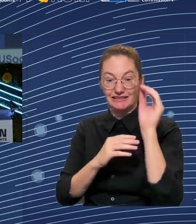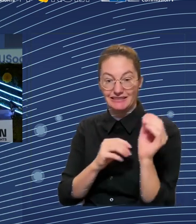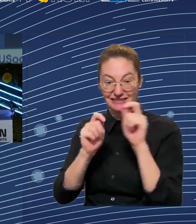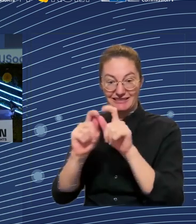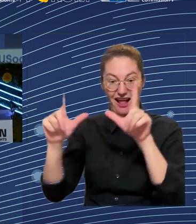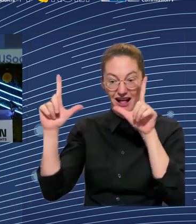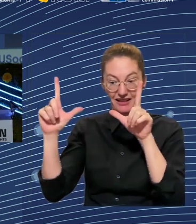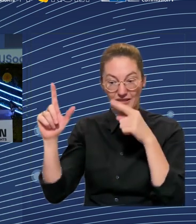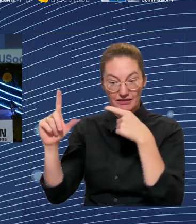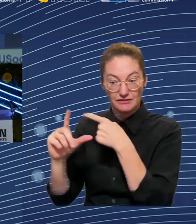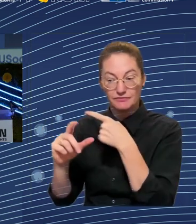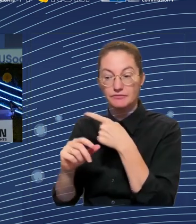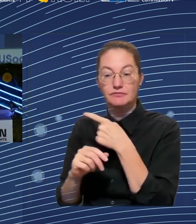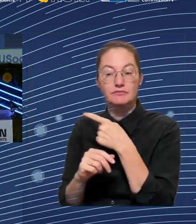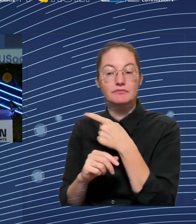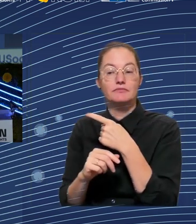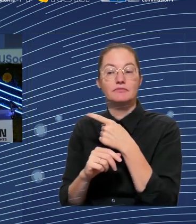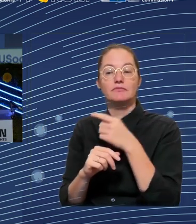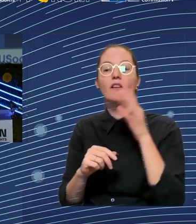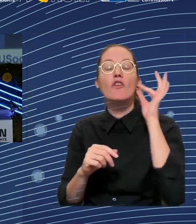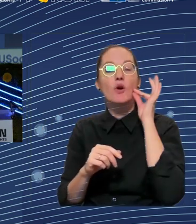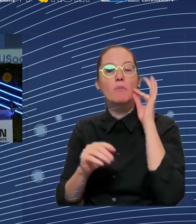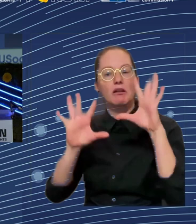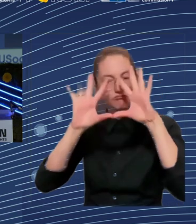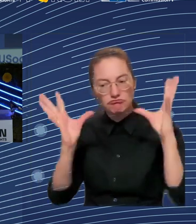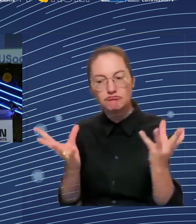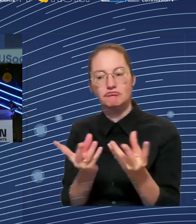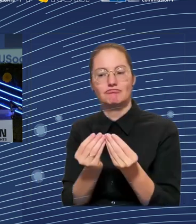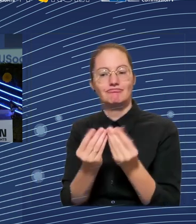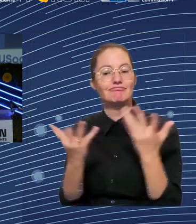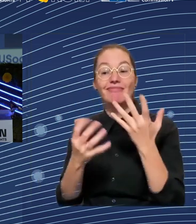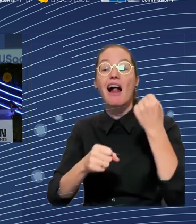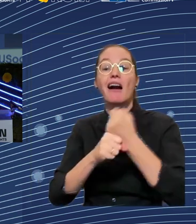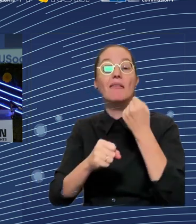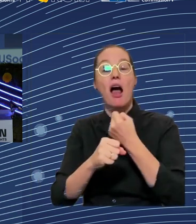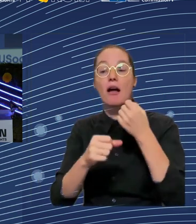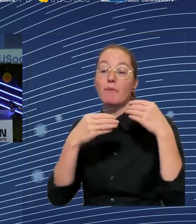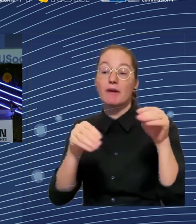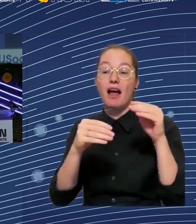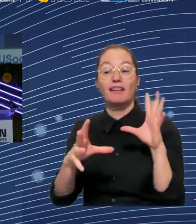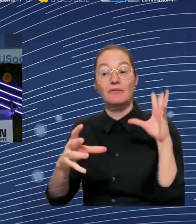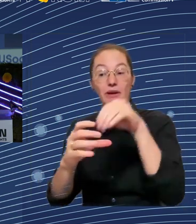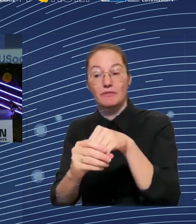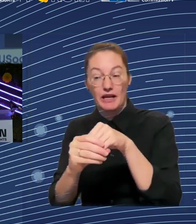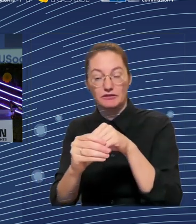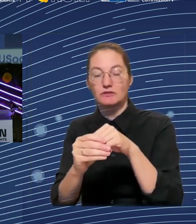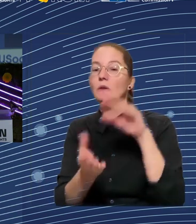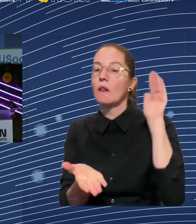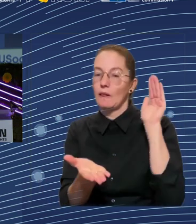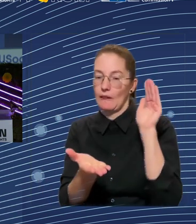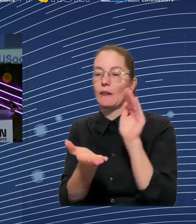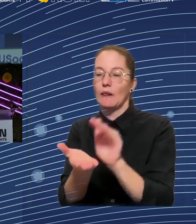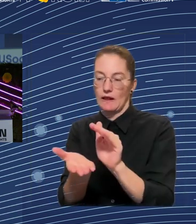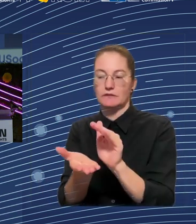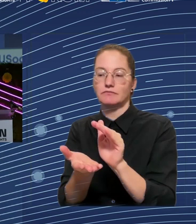So motherhood today has more negative effects on labor market participation probability of women than it used to have about